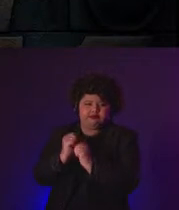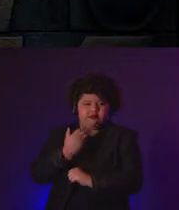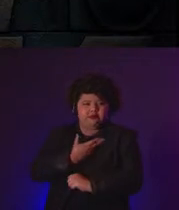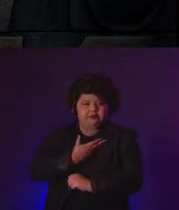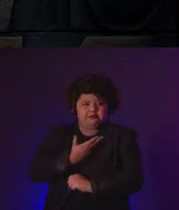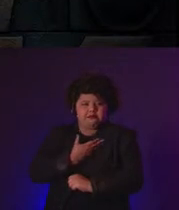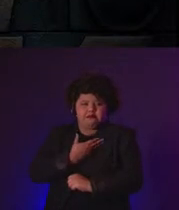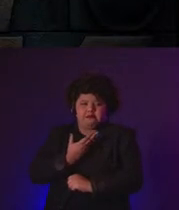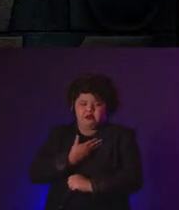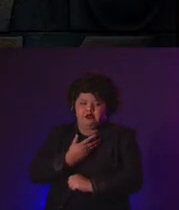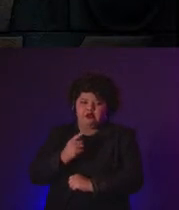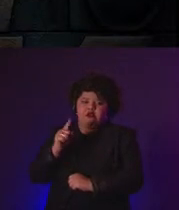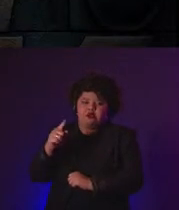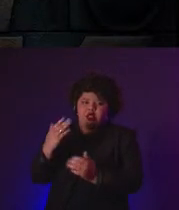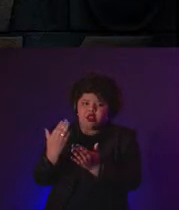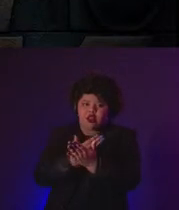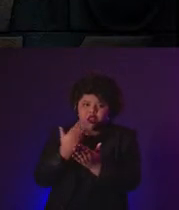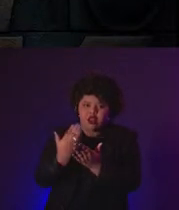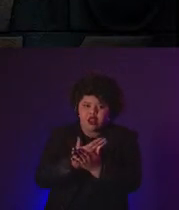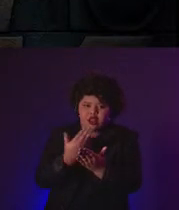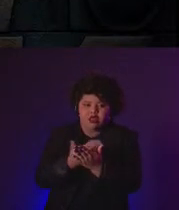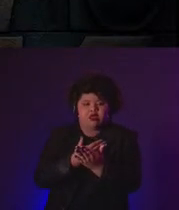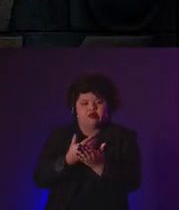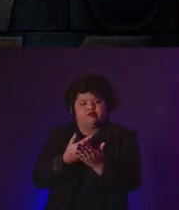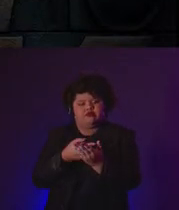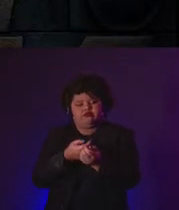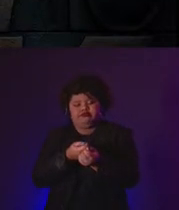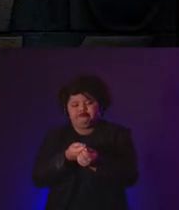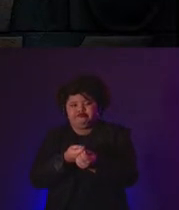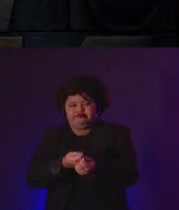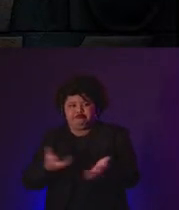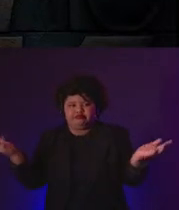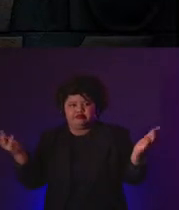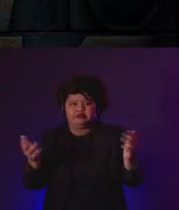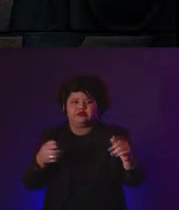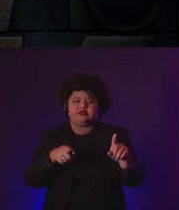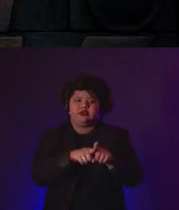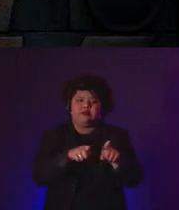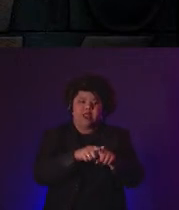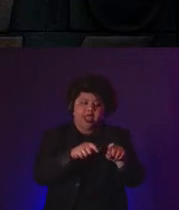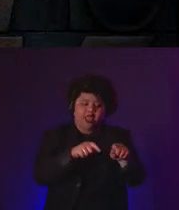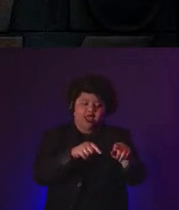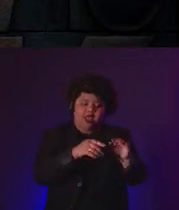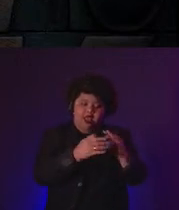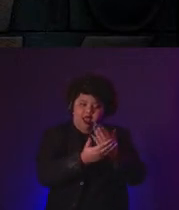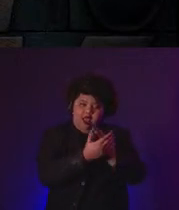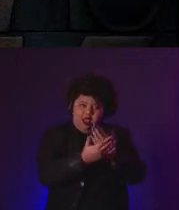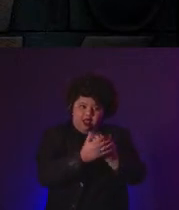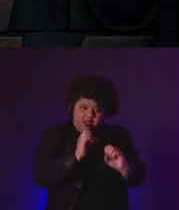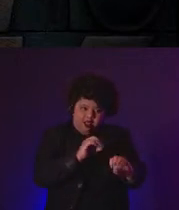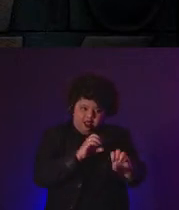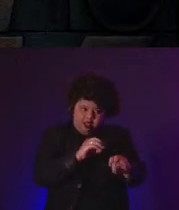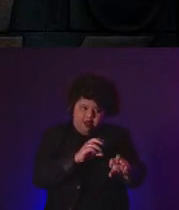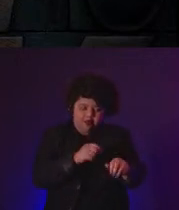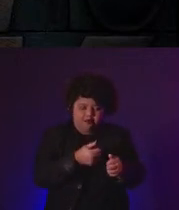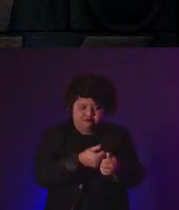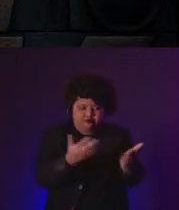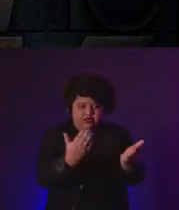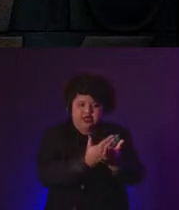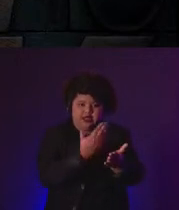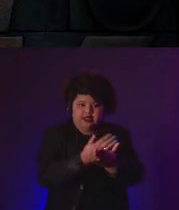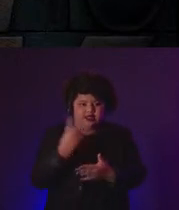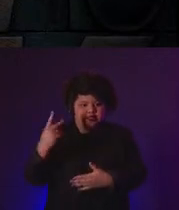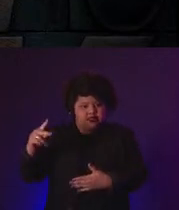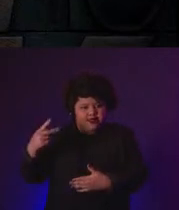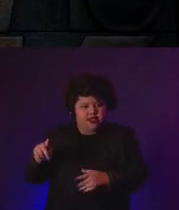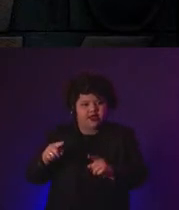book, Precision Journalism, in my research methods classes. I think the chapter he wrote on sampling was the best that's